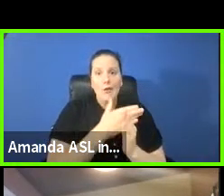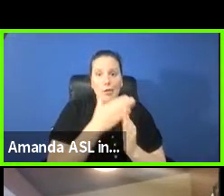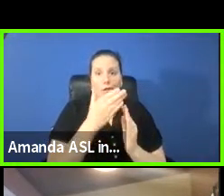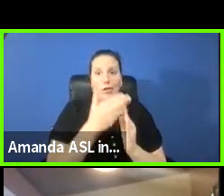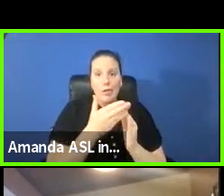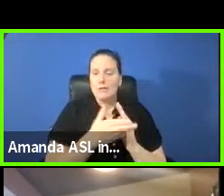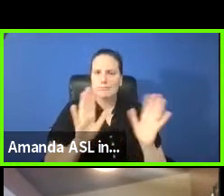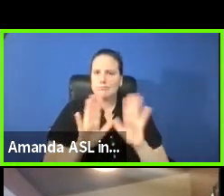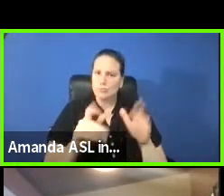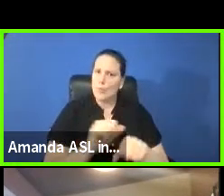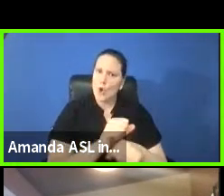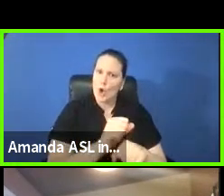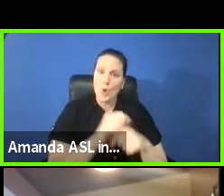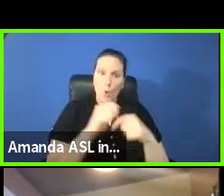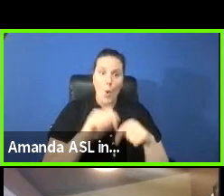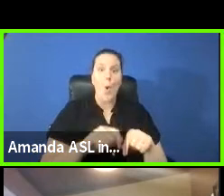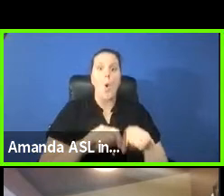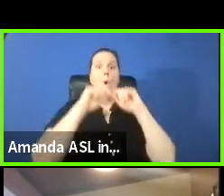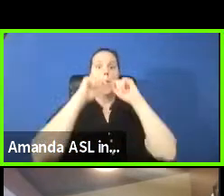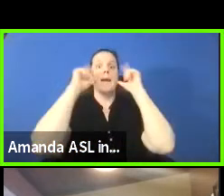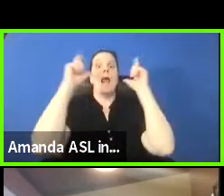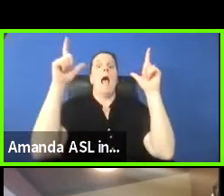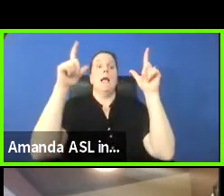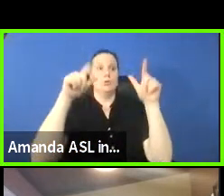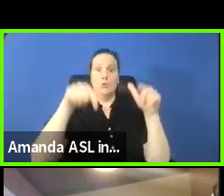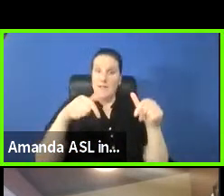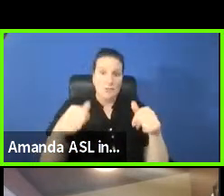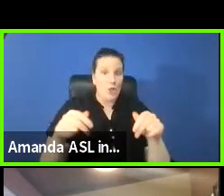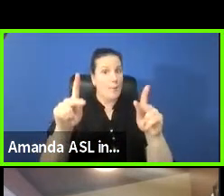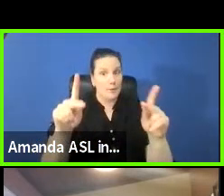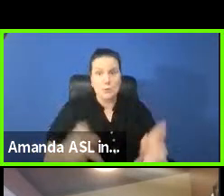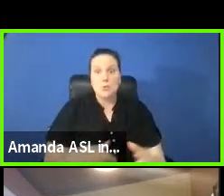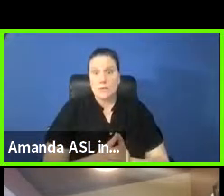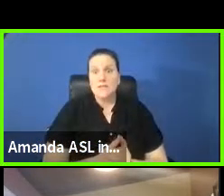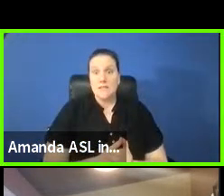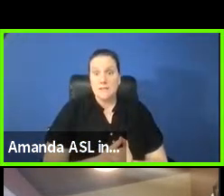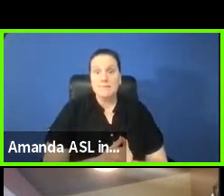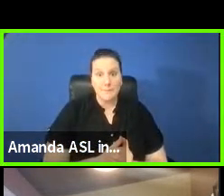with them and open up their eyes to this opportunity.